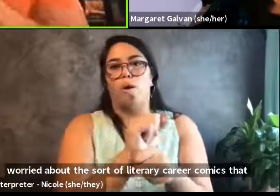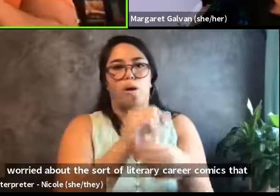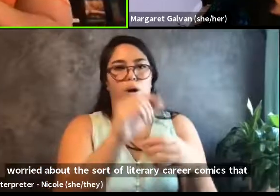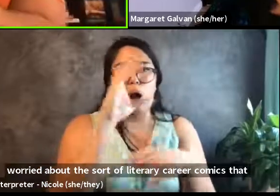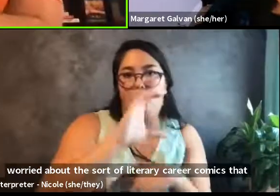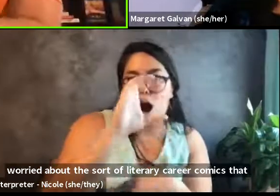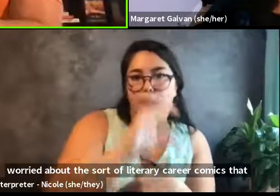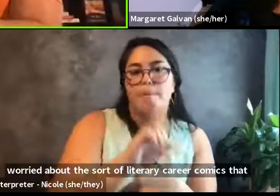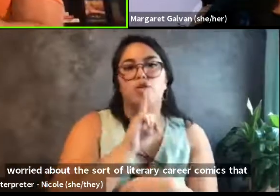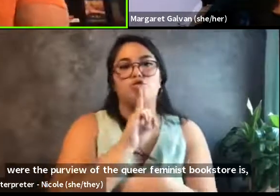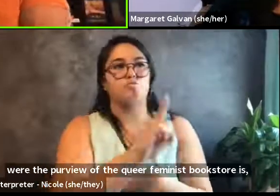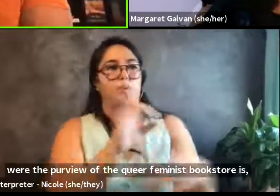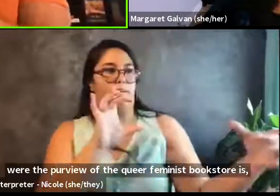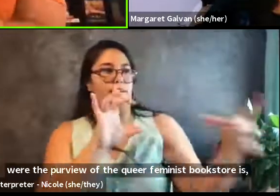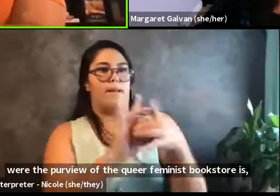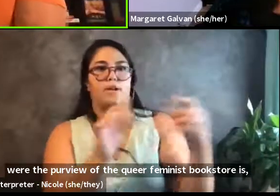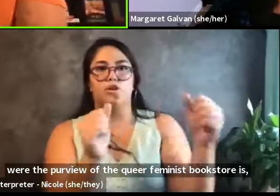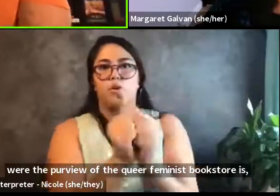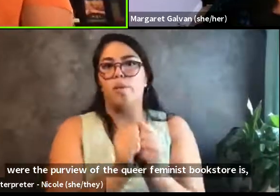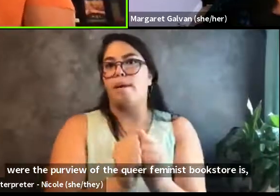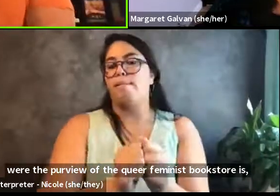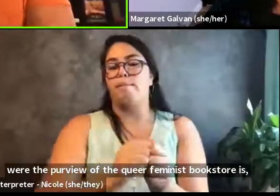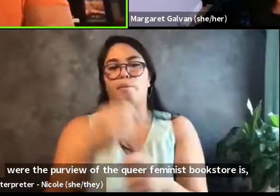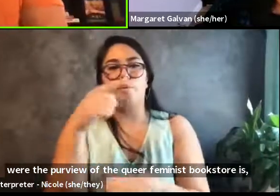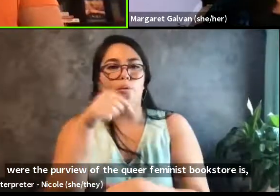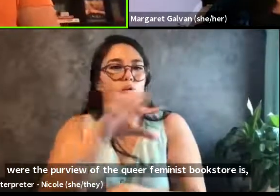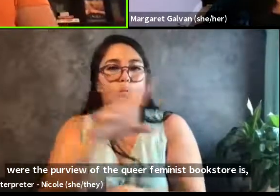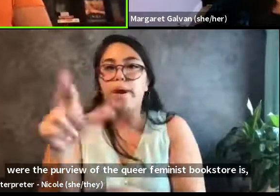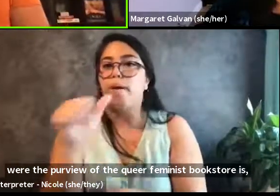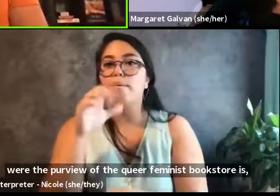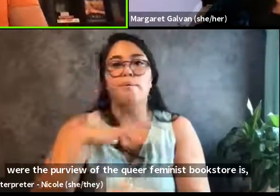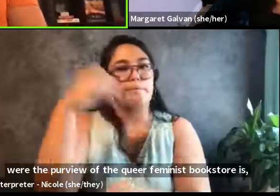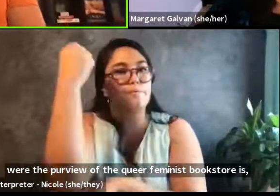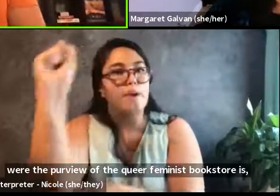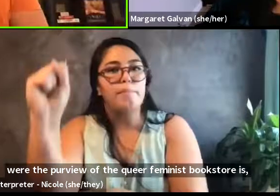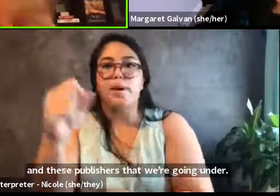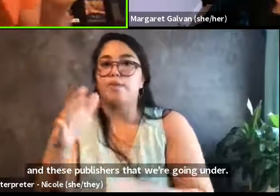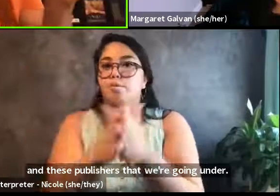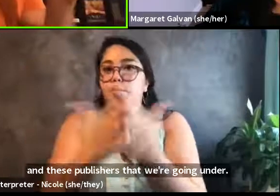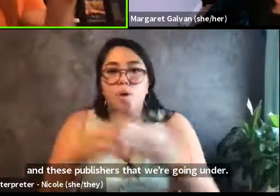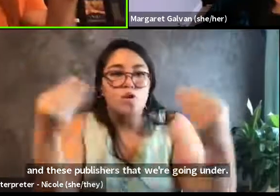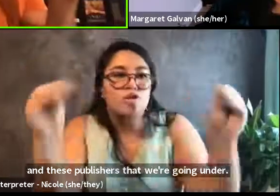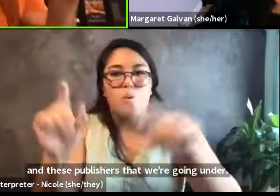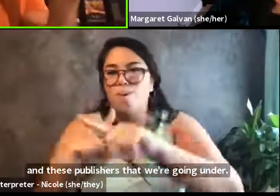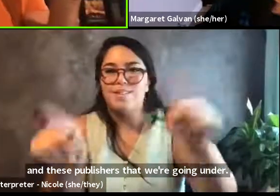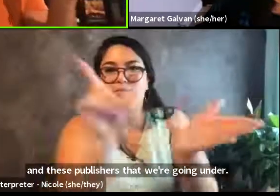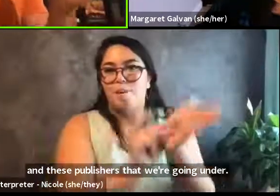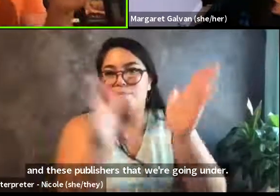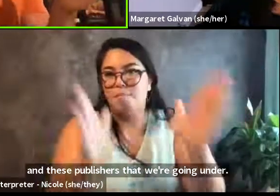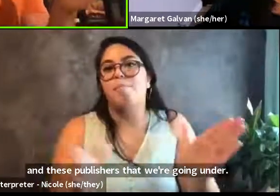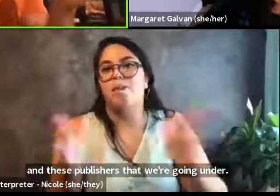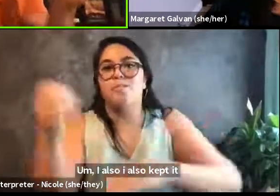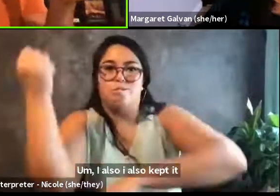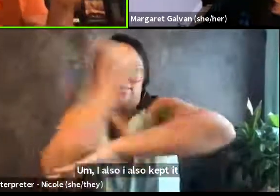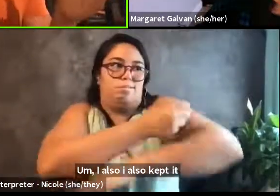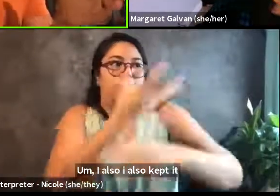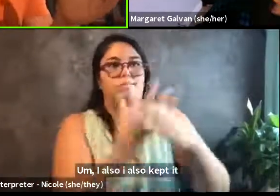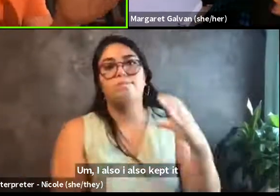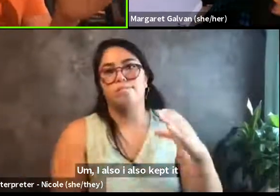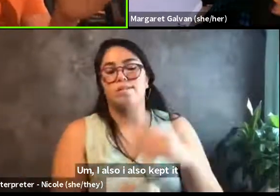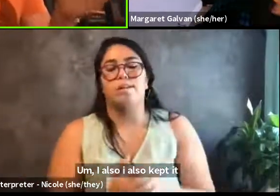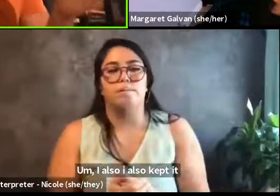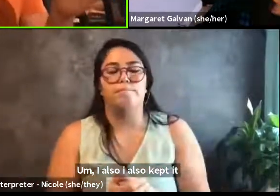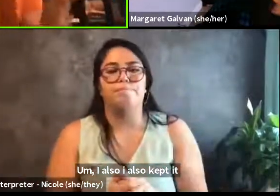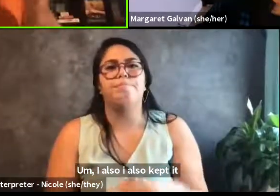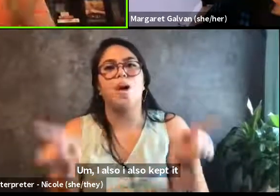bookstores and these queer publishers that were going under. Um, uh, I also, uh, I also, uh, kept it to Western